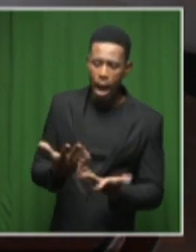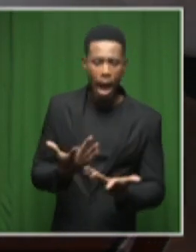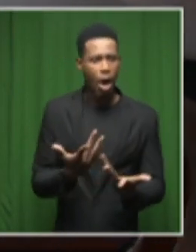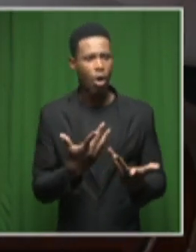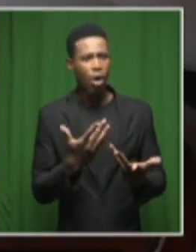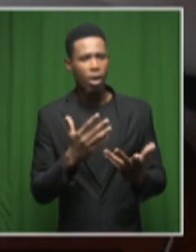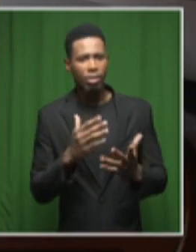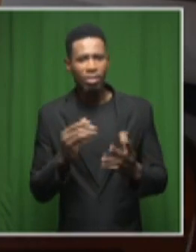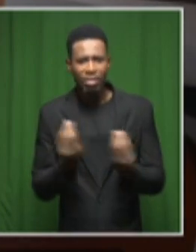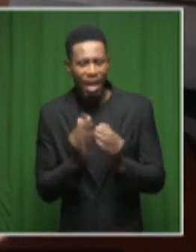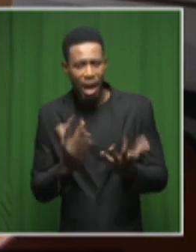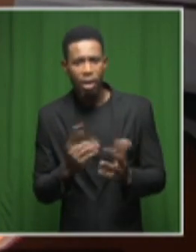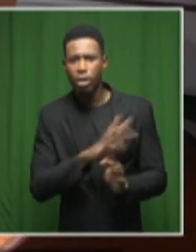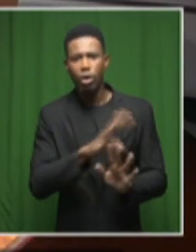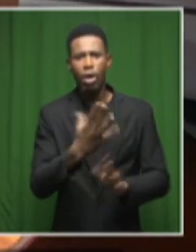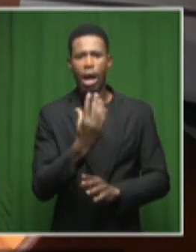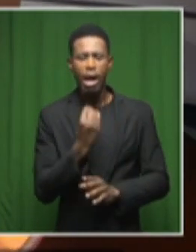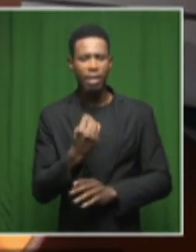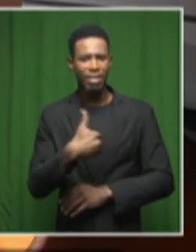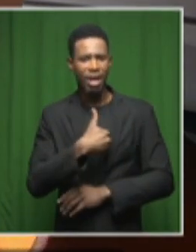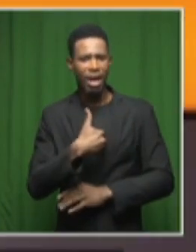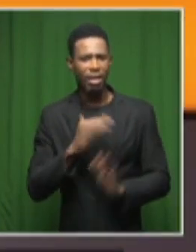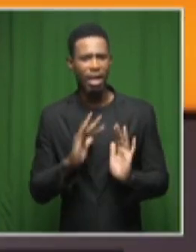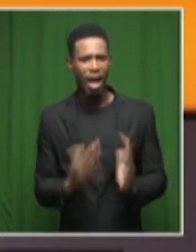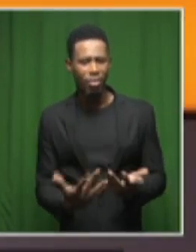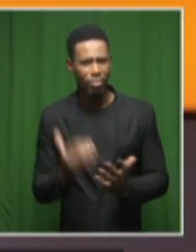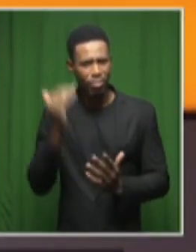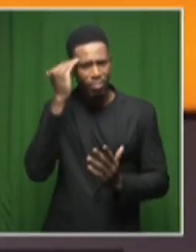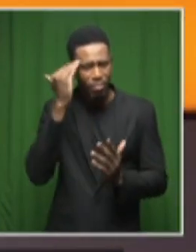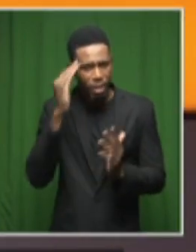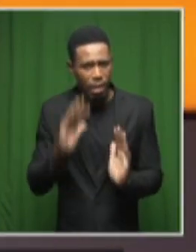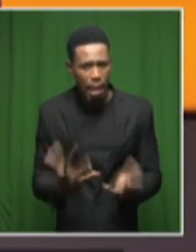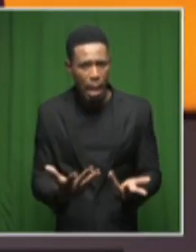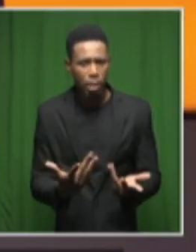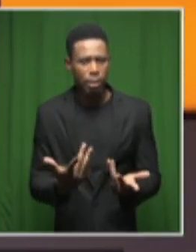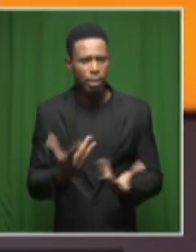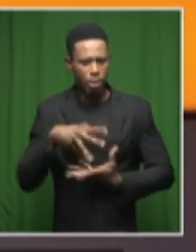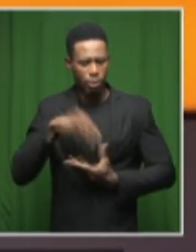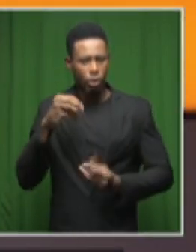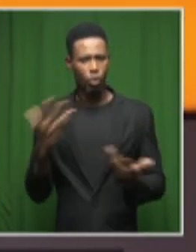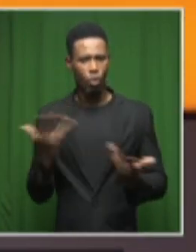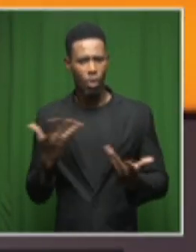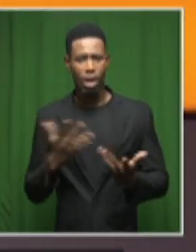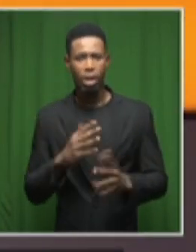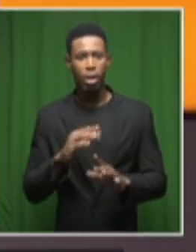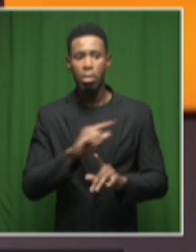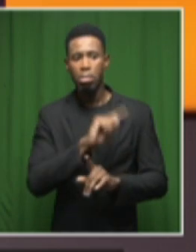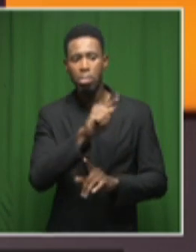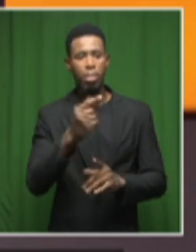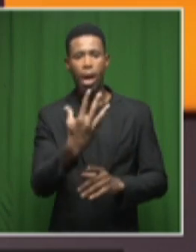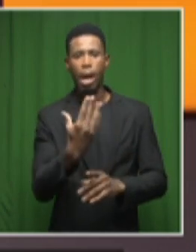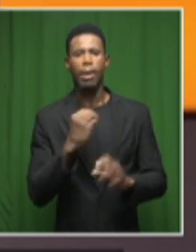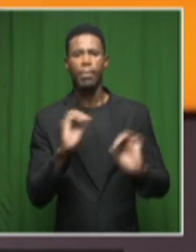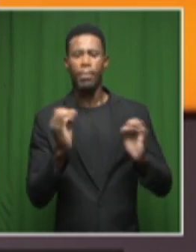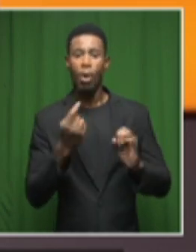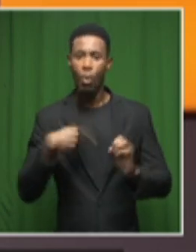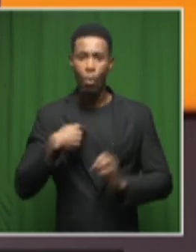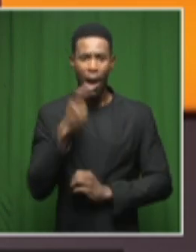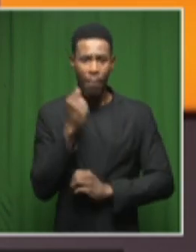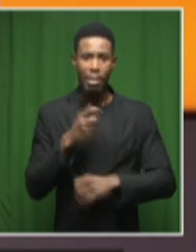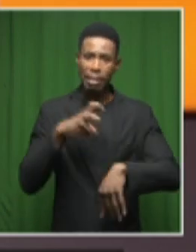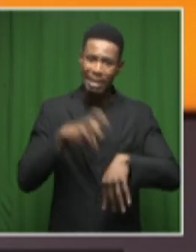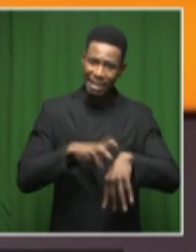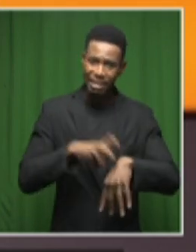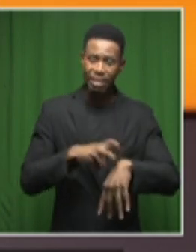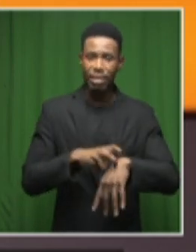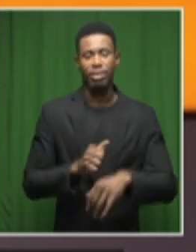Yes. How's Yeah. your heart? Exactly. How's your mind? Where are you? Exactly. Spiritually, where are you mentally? Exactly. Because And that's what yeah. we need as men. And I'm Exactly. actually